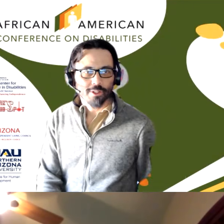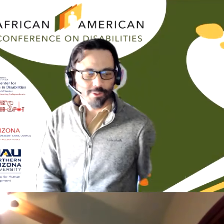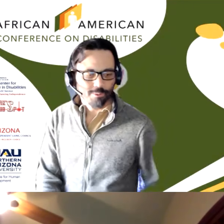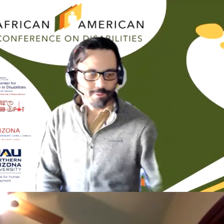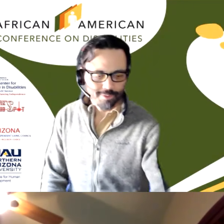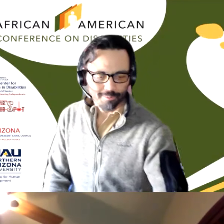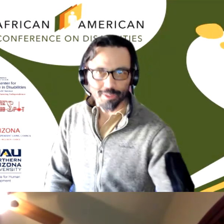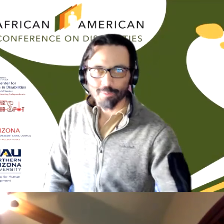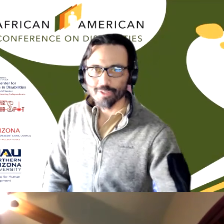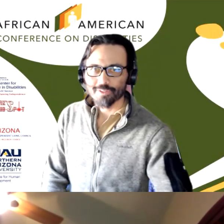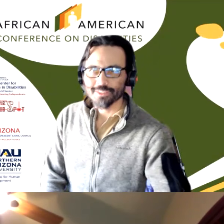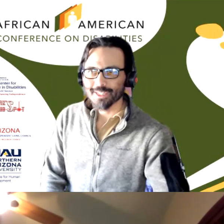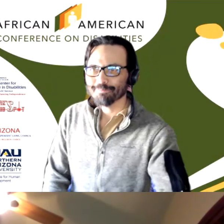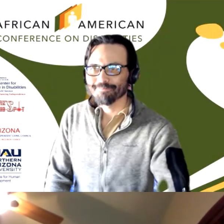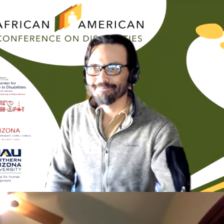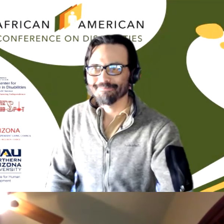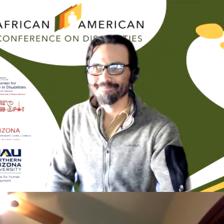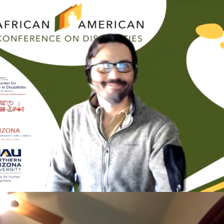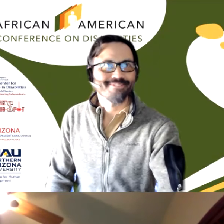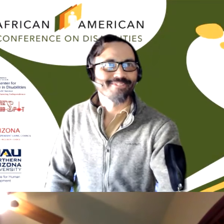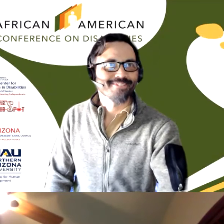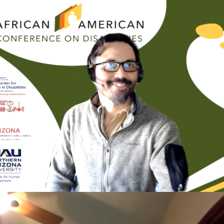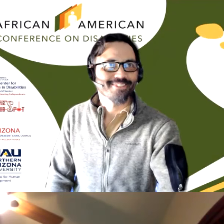Thank you all in the room for being part of our setup.